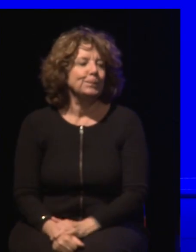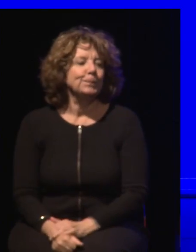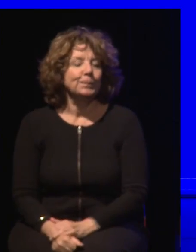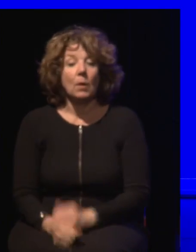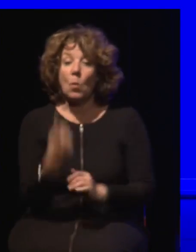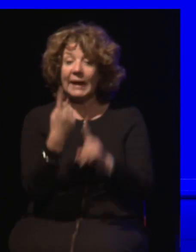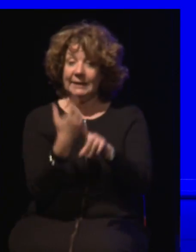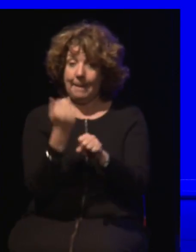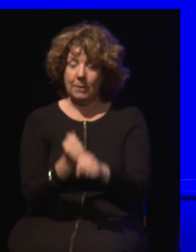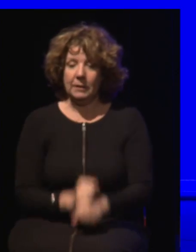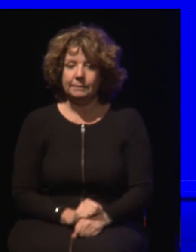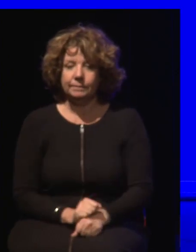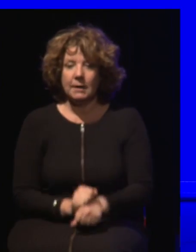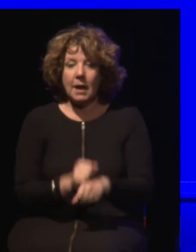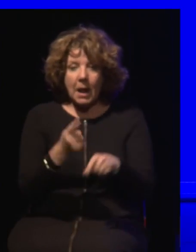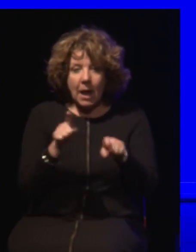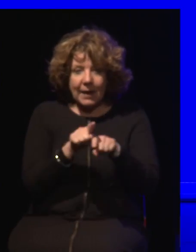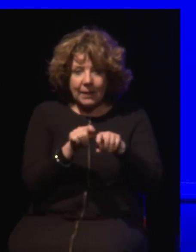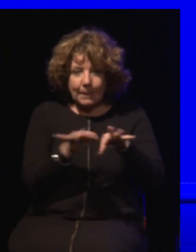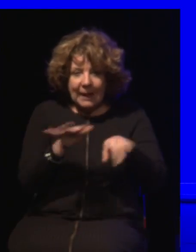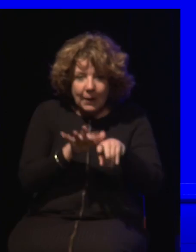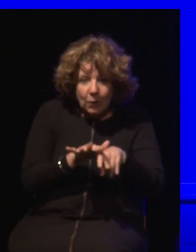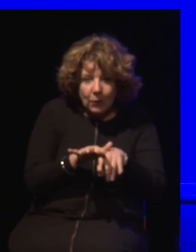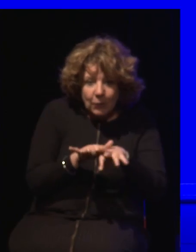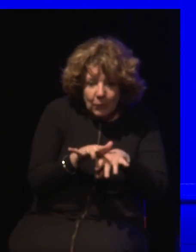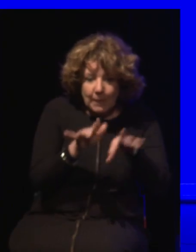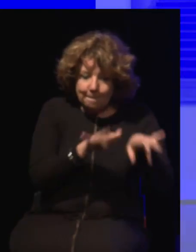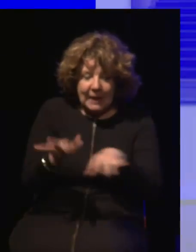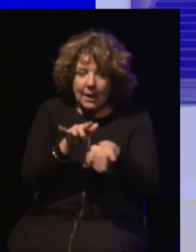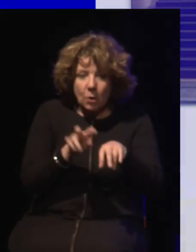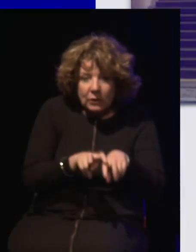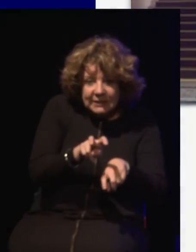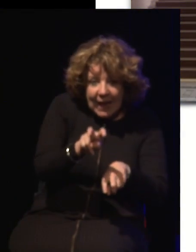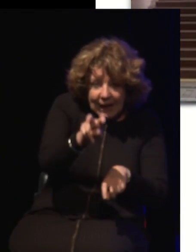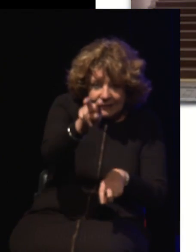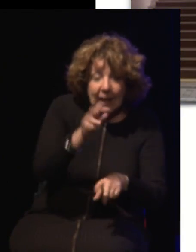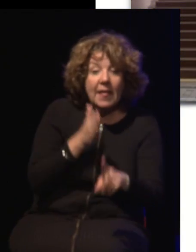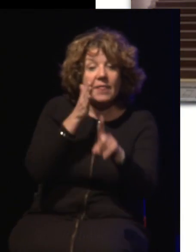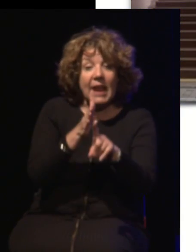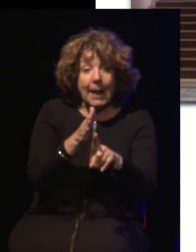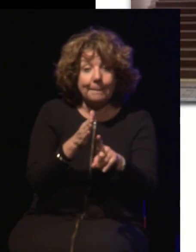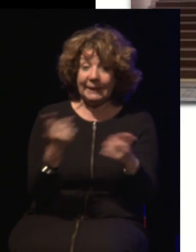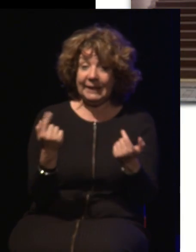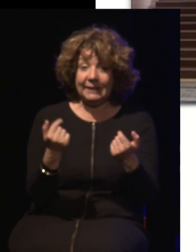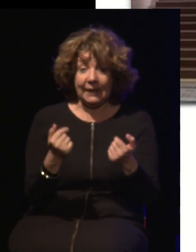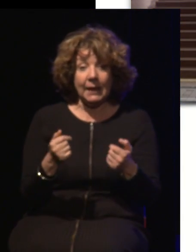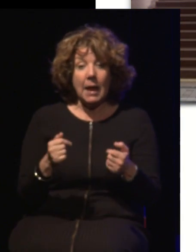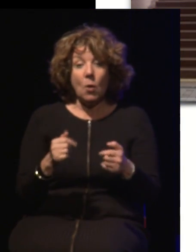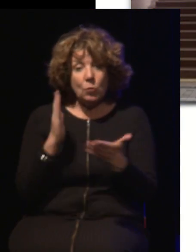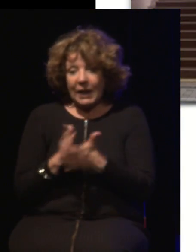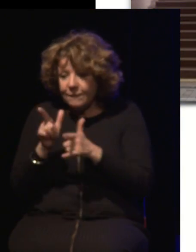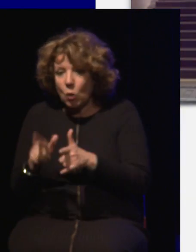An example is the piano stairs. The aim was simple: get people to take the stairs instead of the